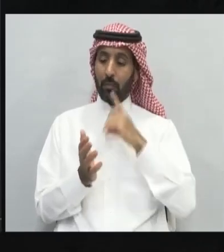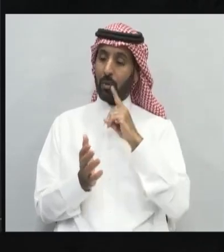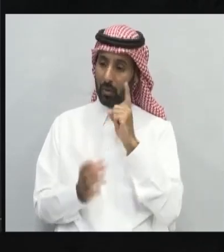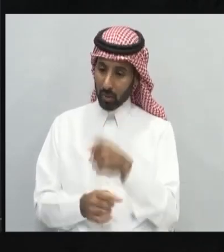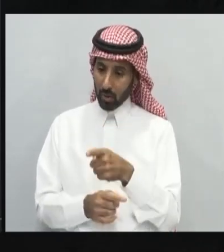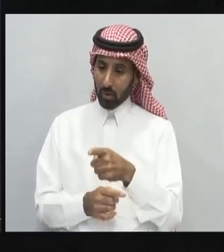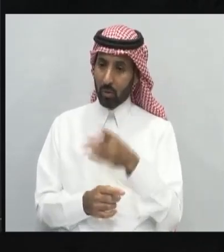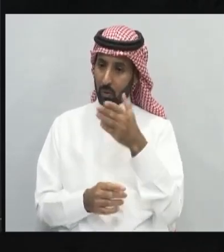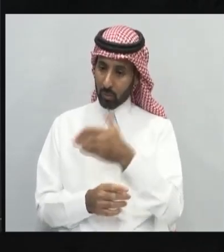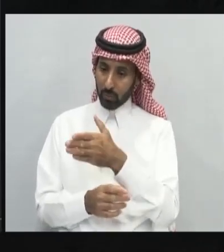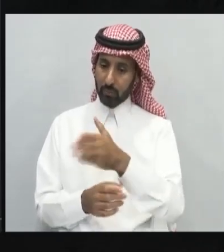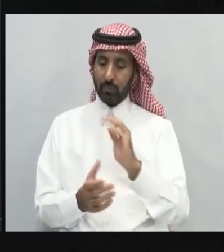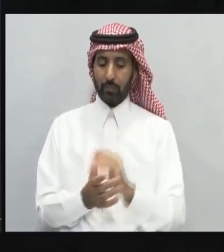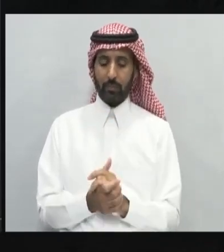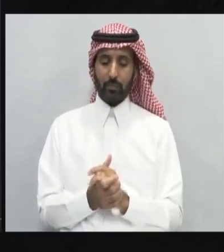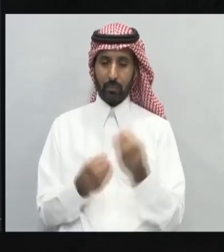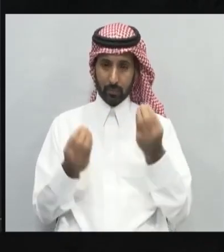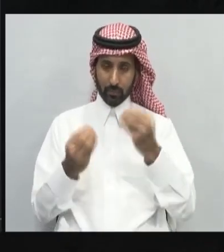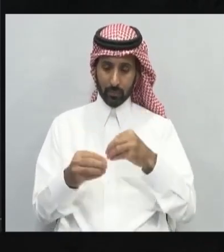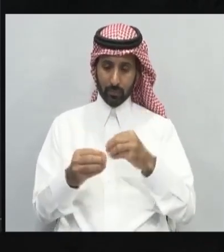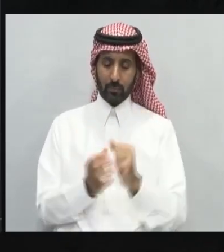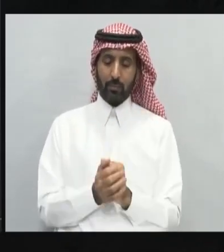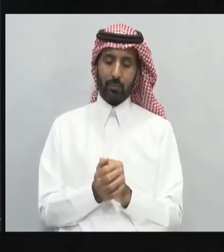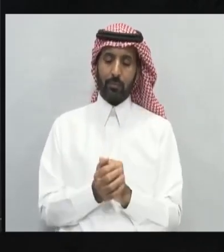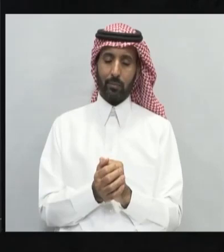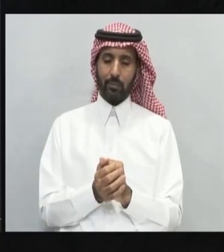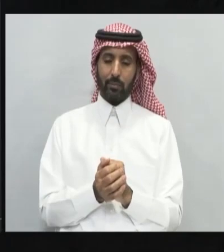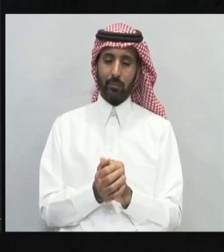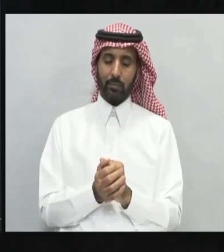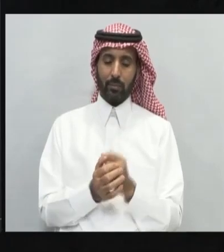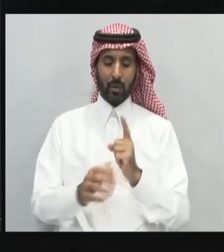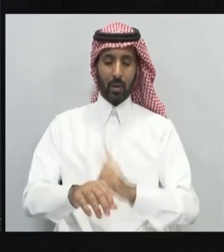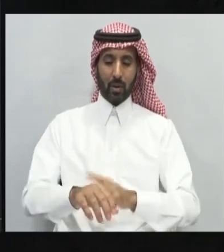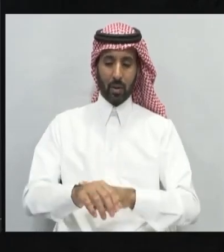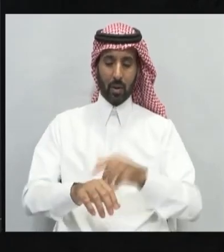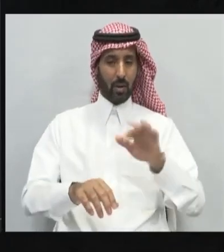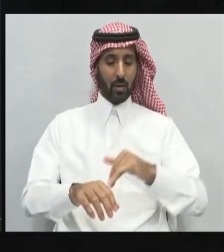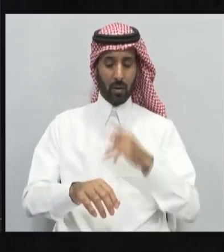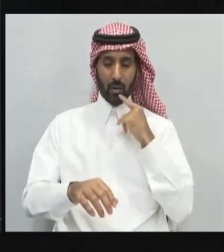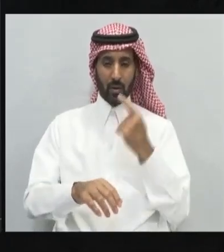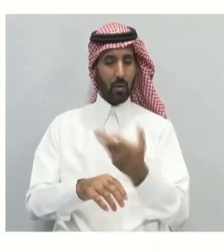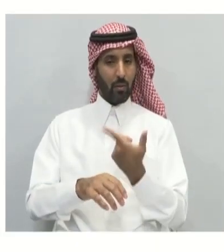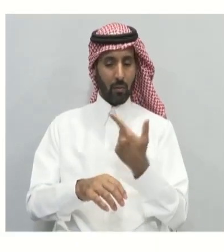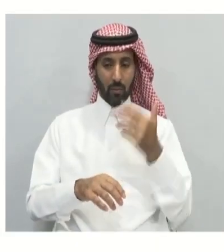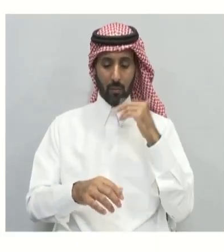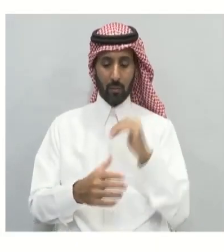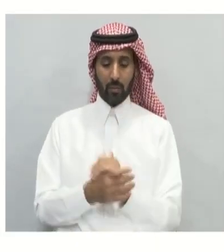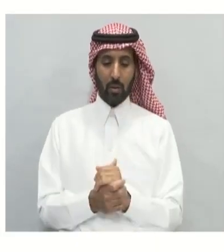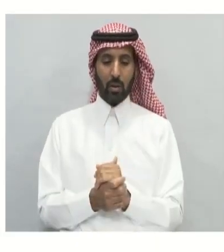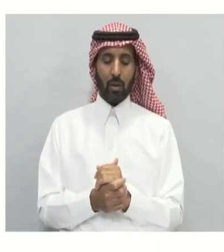with extra information in here. We're adding information like the visiting hours and whatever you want to